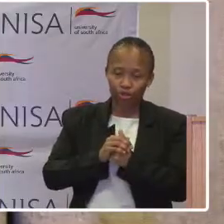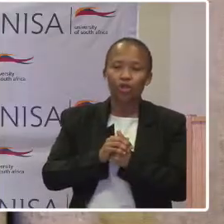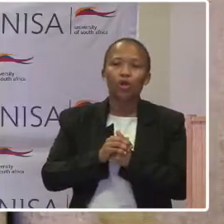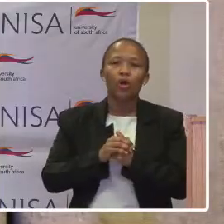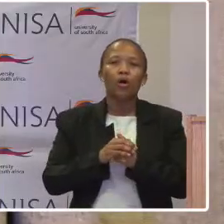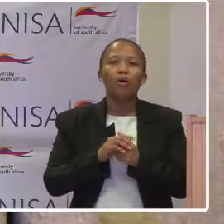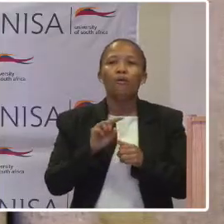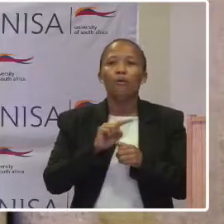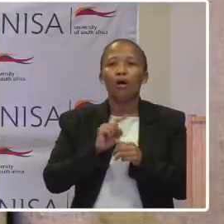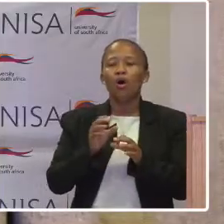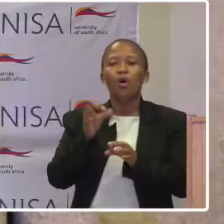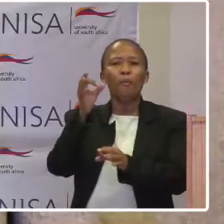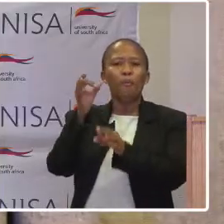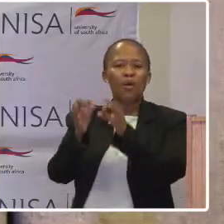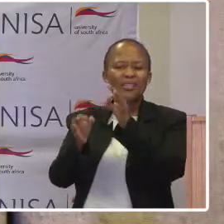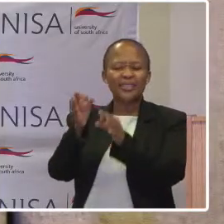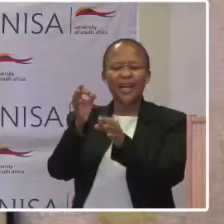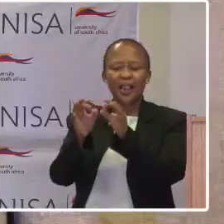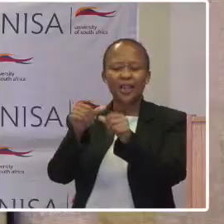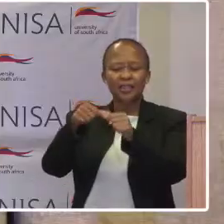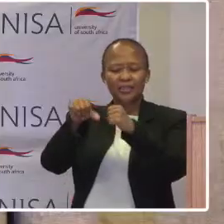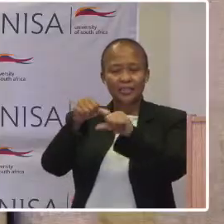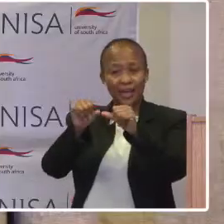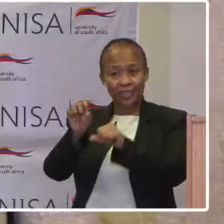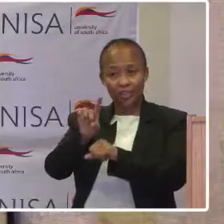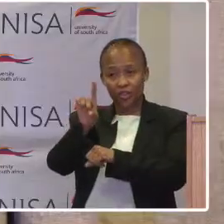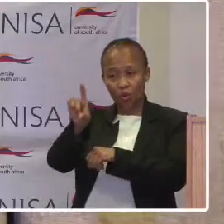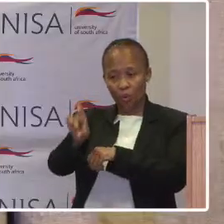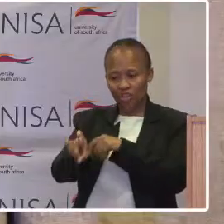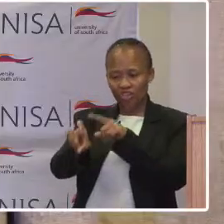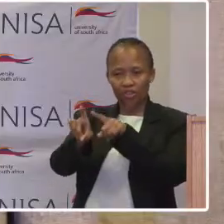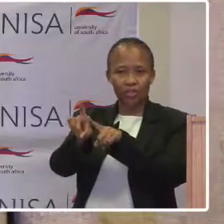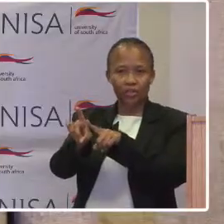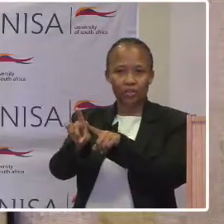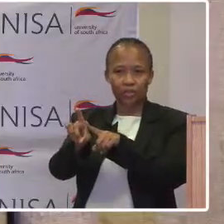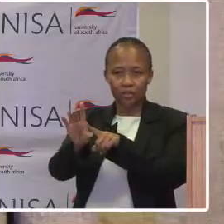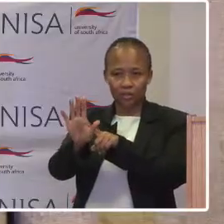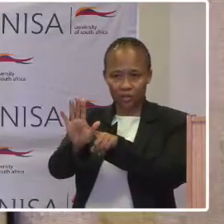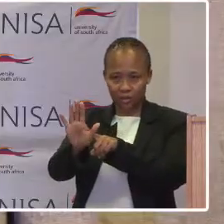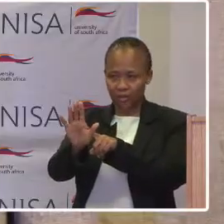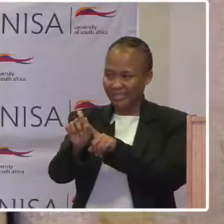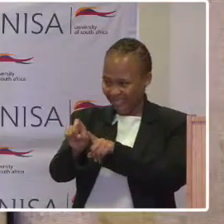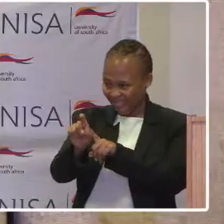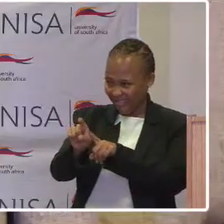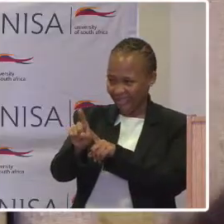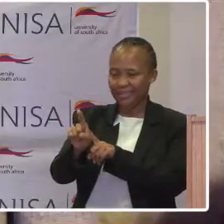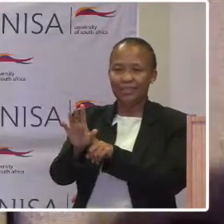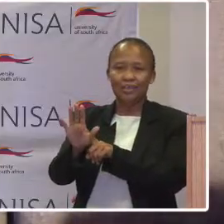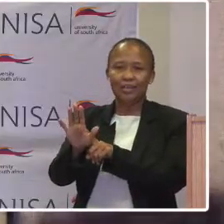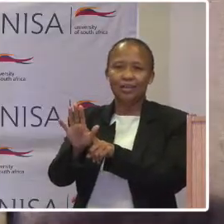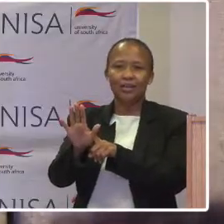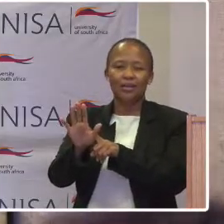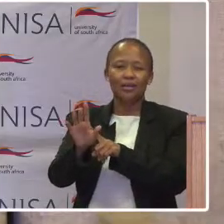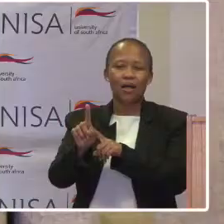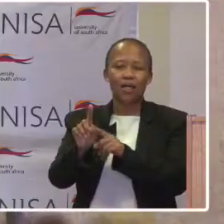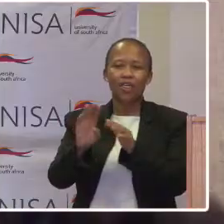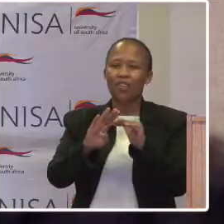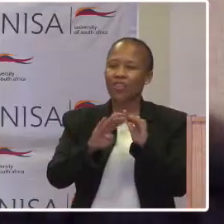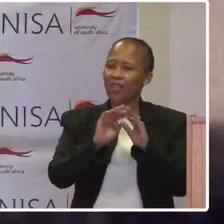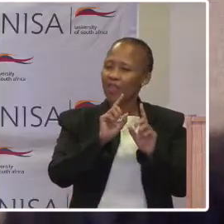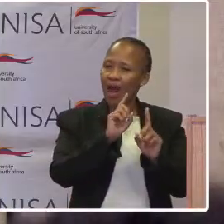political sciences question in terms of the answer. Because from a legal